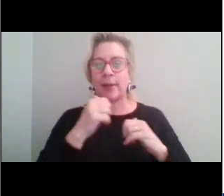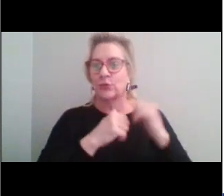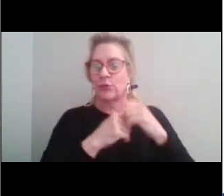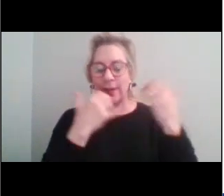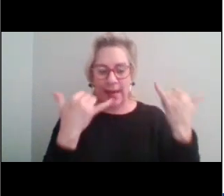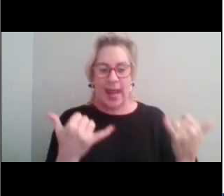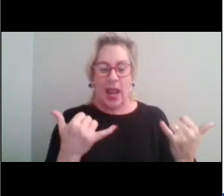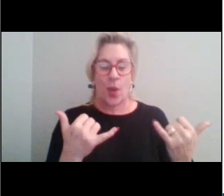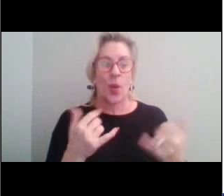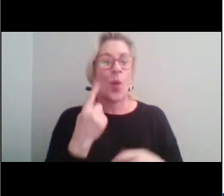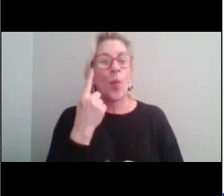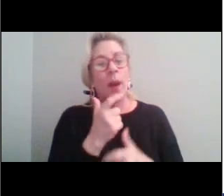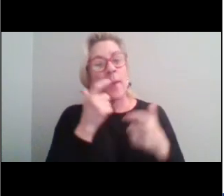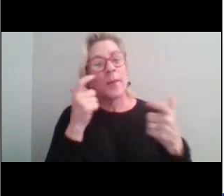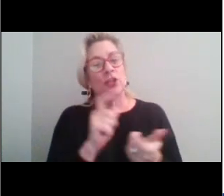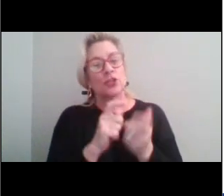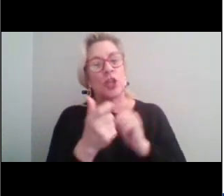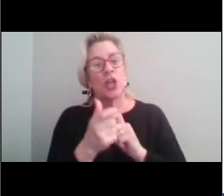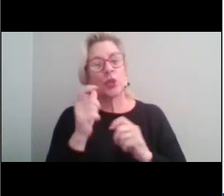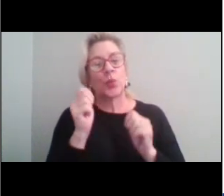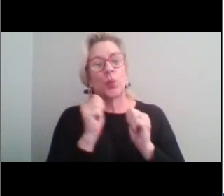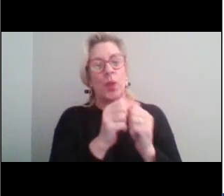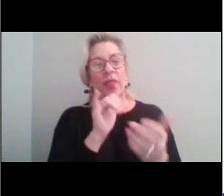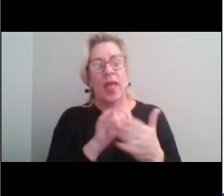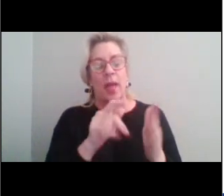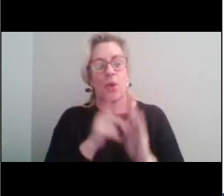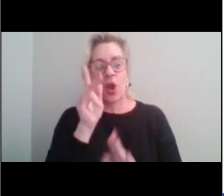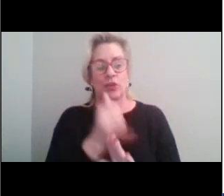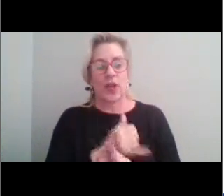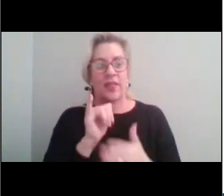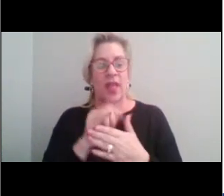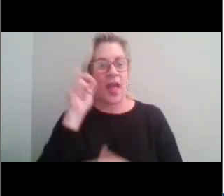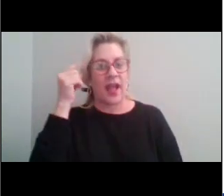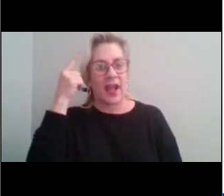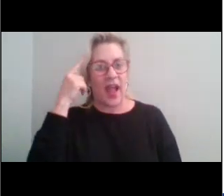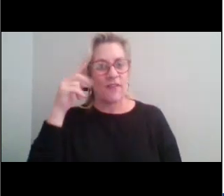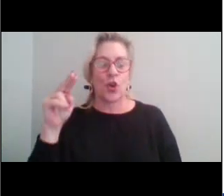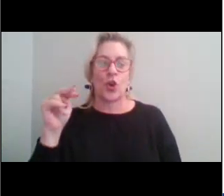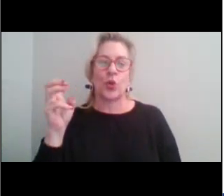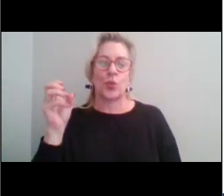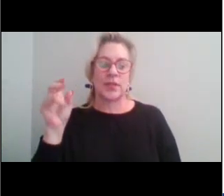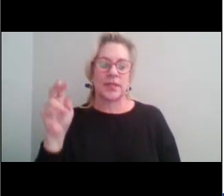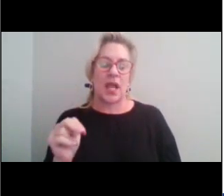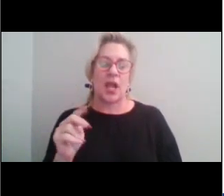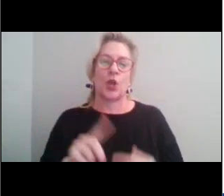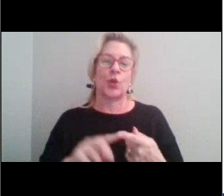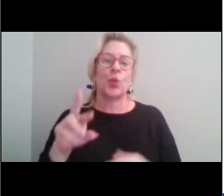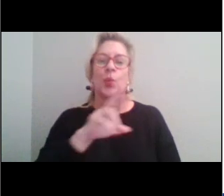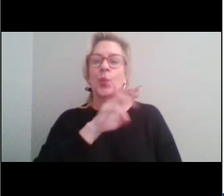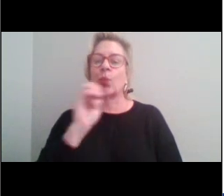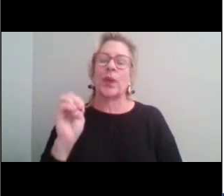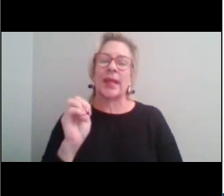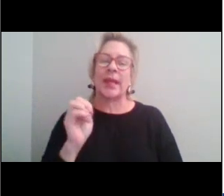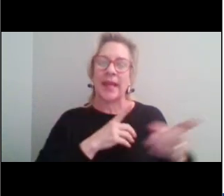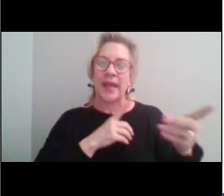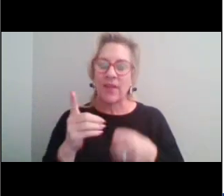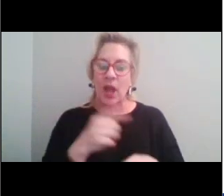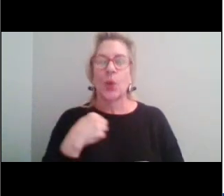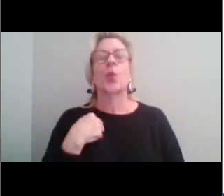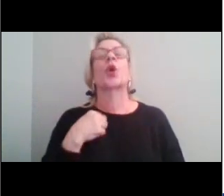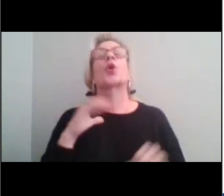significant changes to the project that the Newsom administration brought forward is to redefine what we're starting. We are doing the